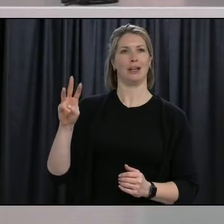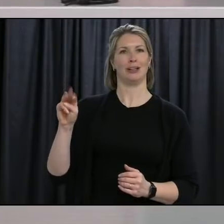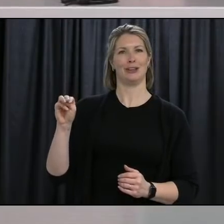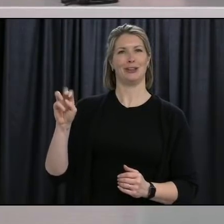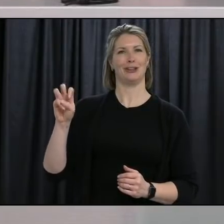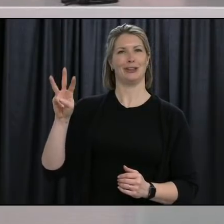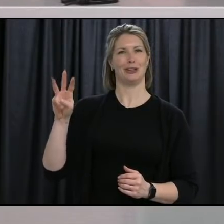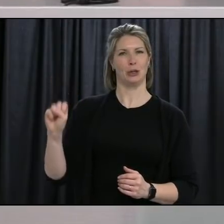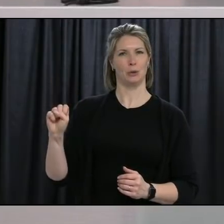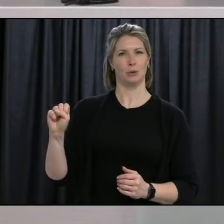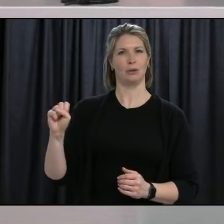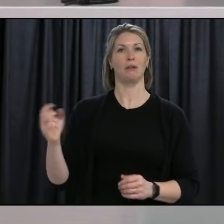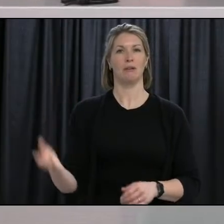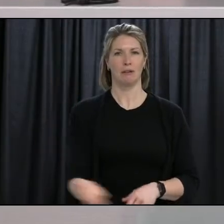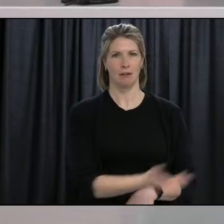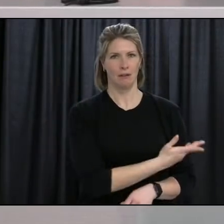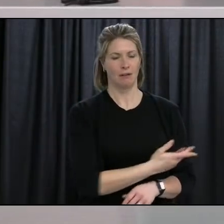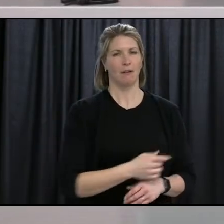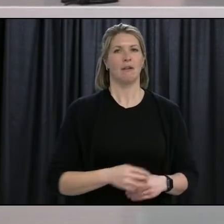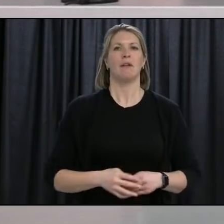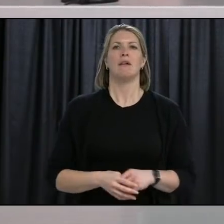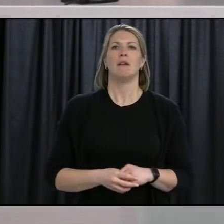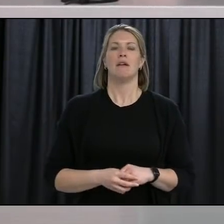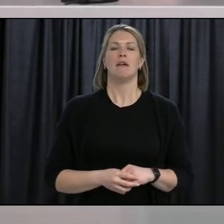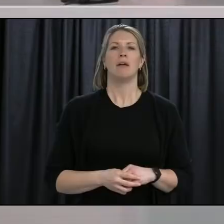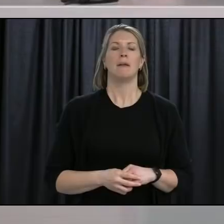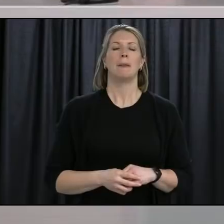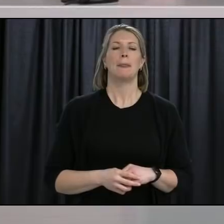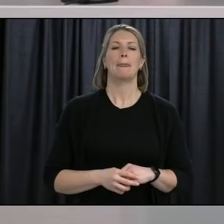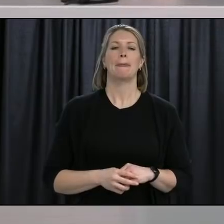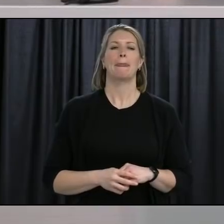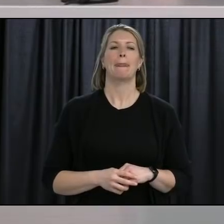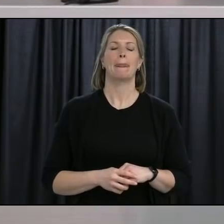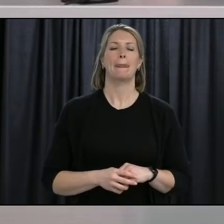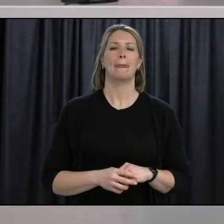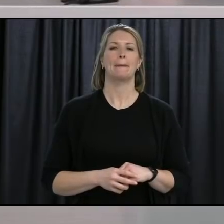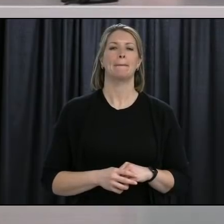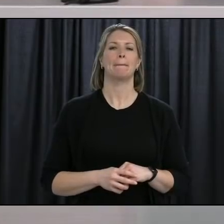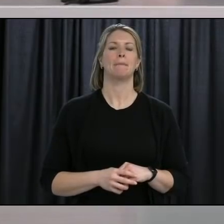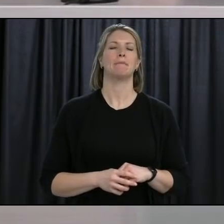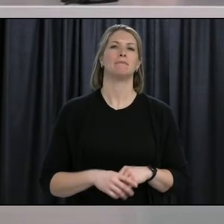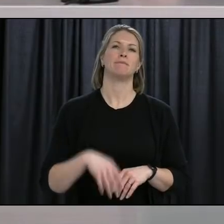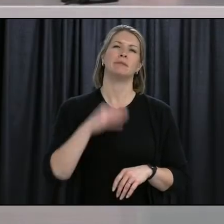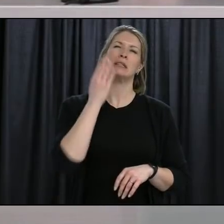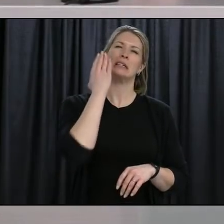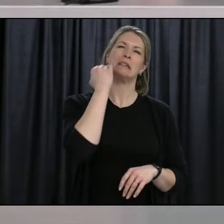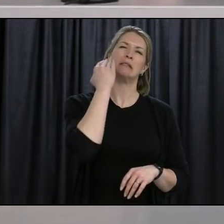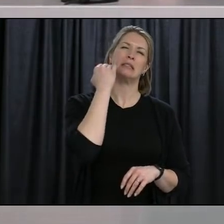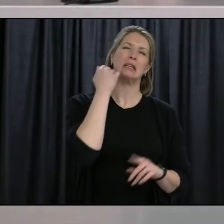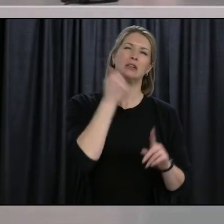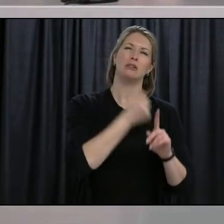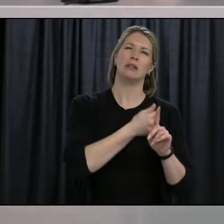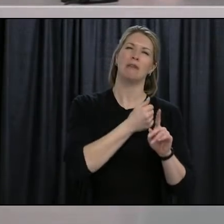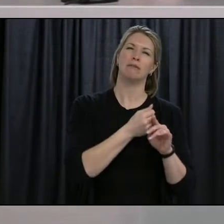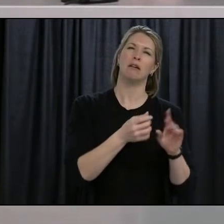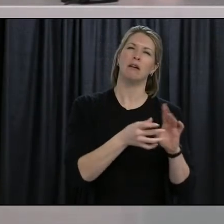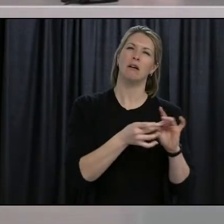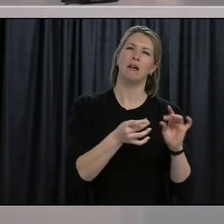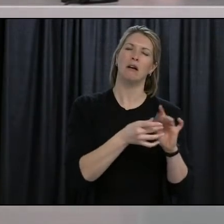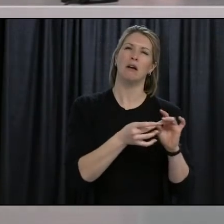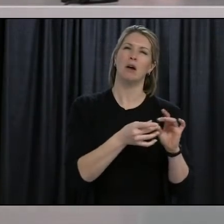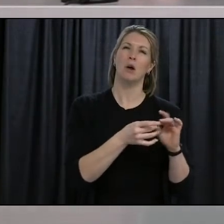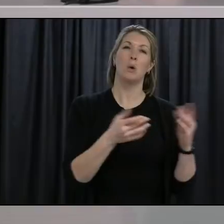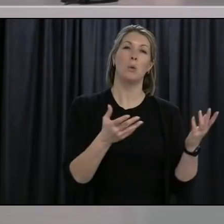My question is for Dr. Fitzgerald. As previously stated, there needs to be more research done with regards